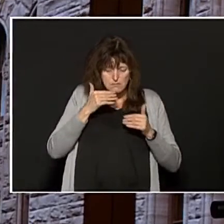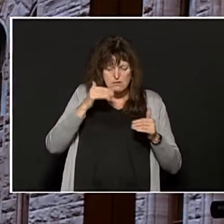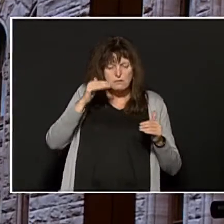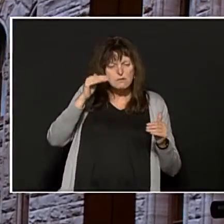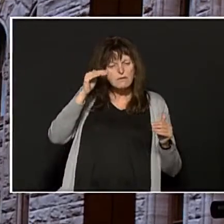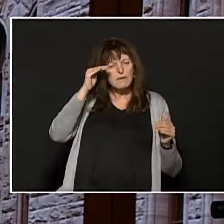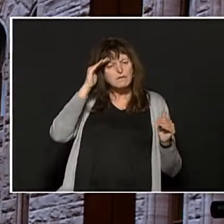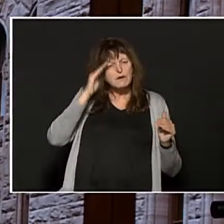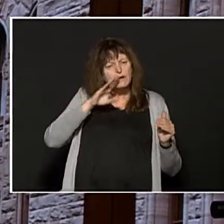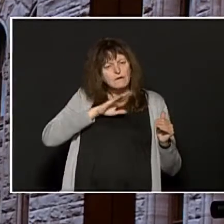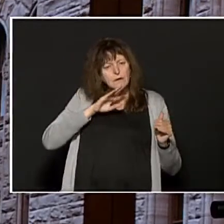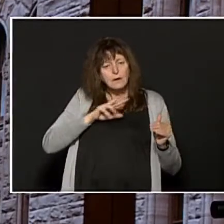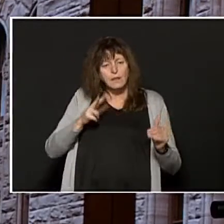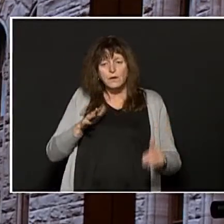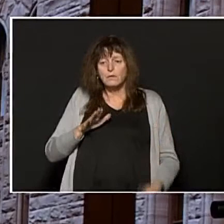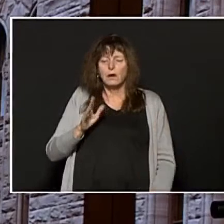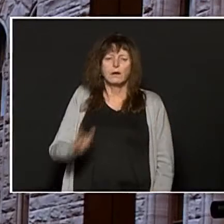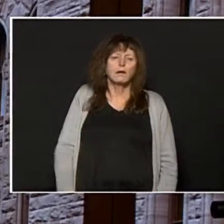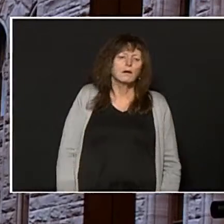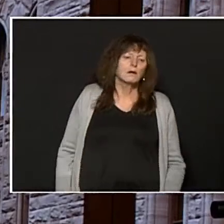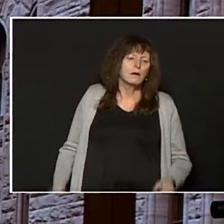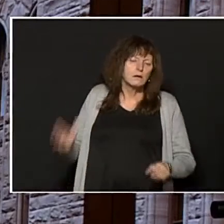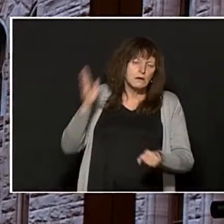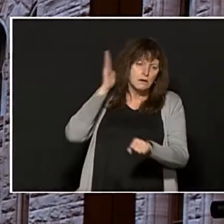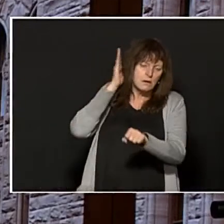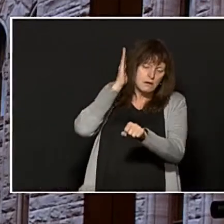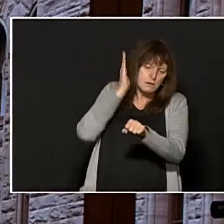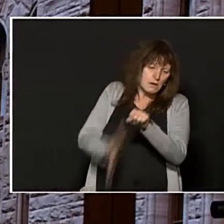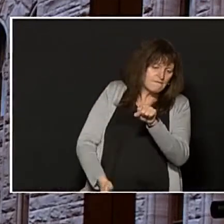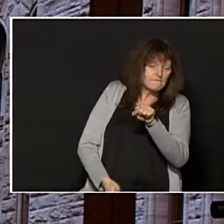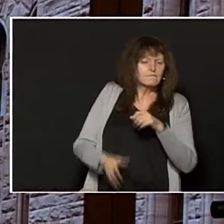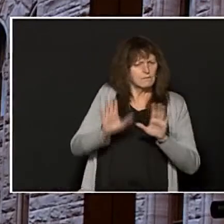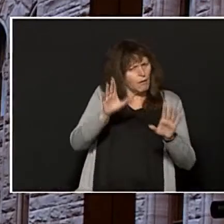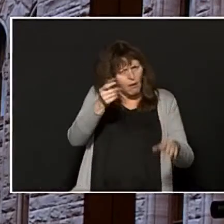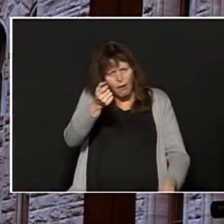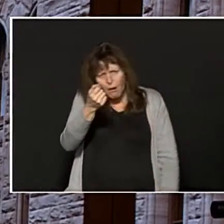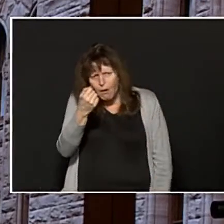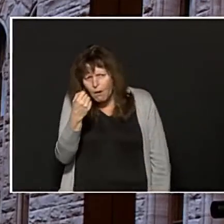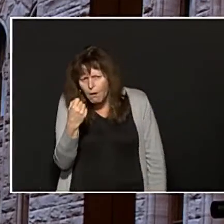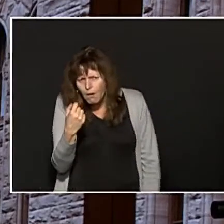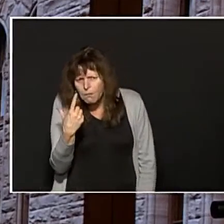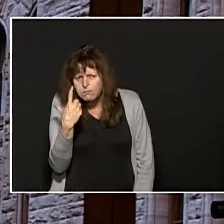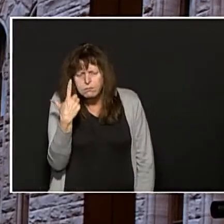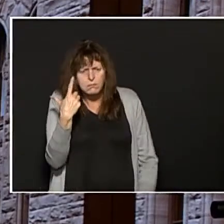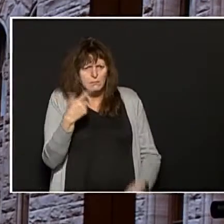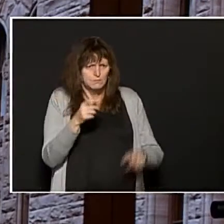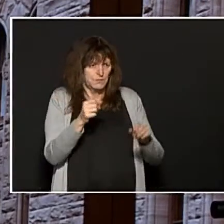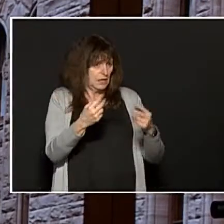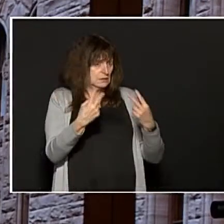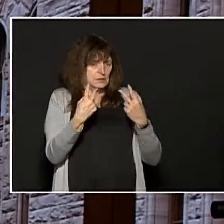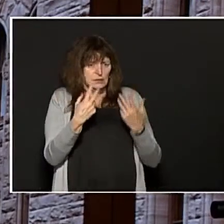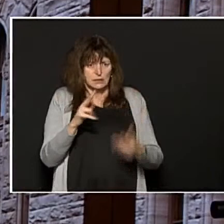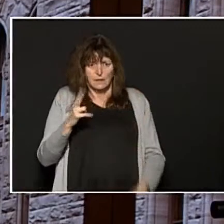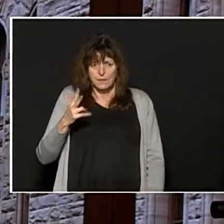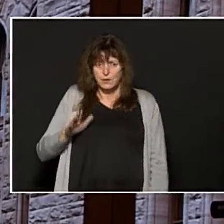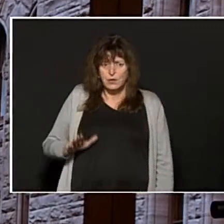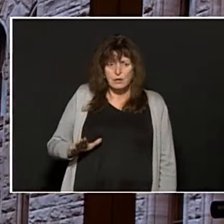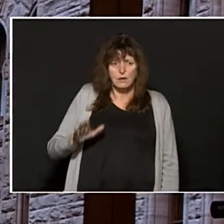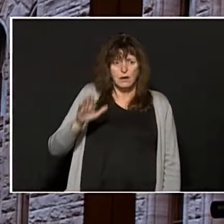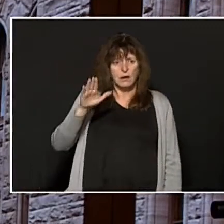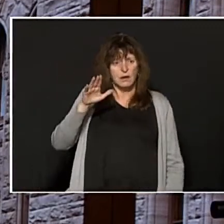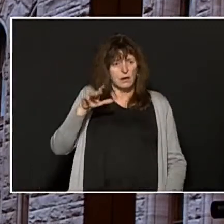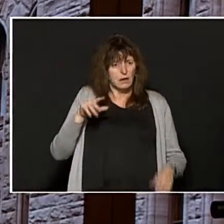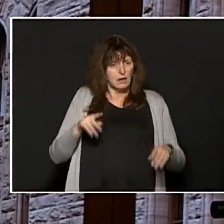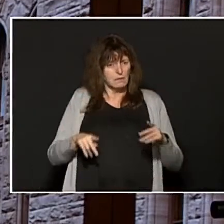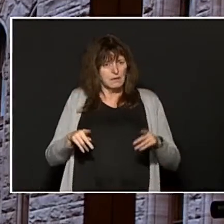is enough, but as you can see with our 3rd wave, the ones who thought they were not potentially impacted